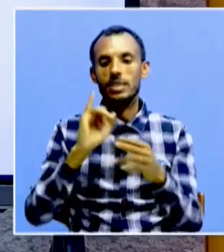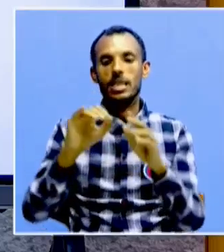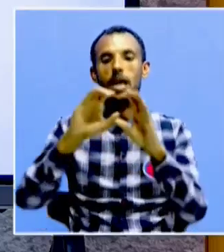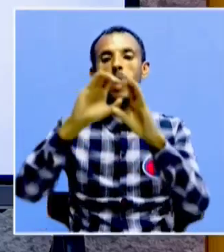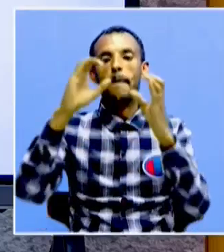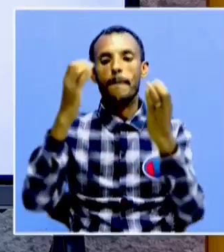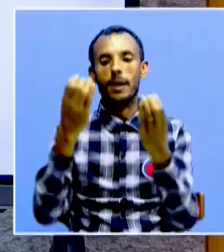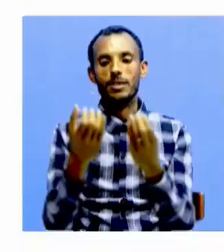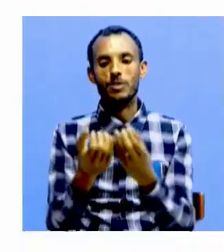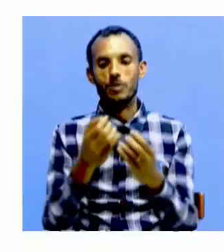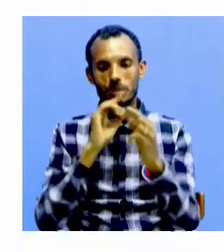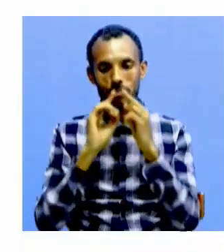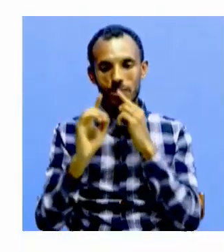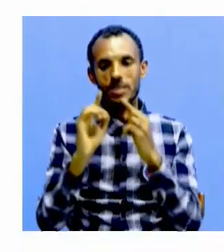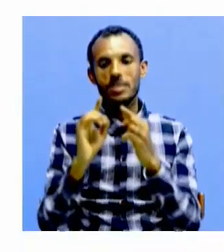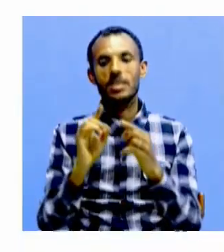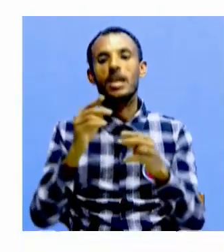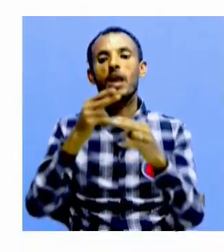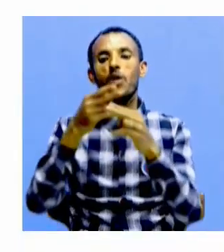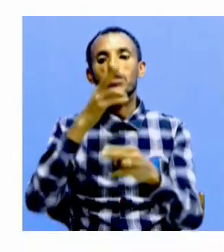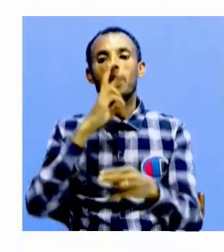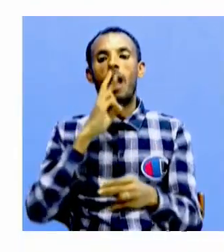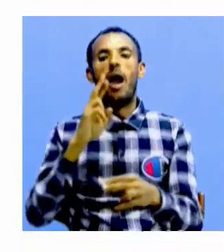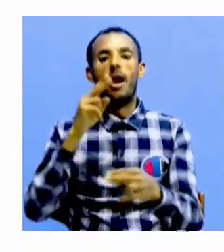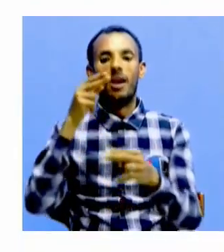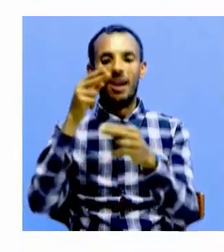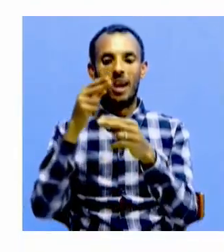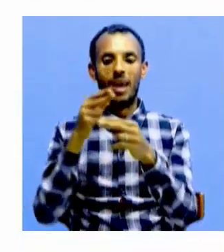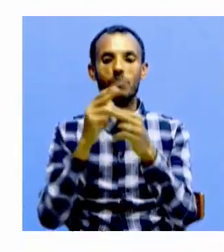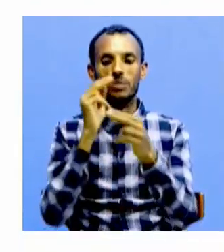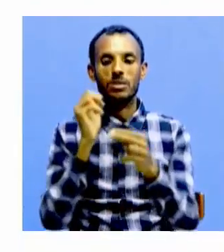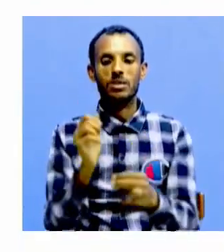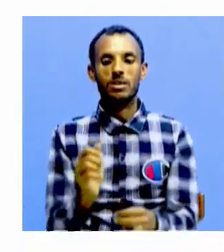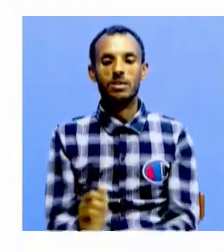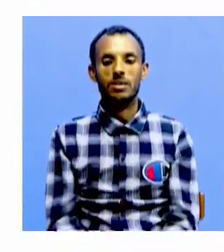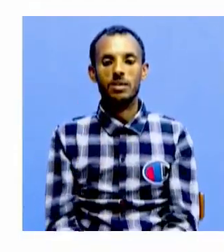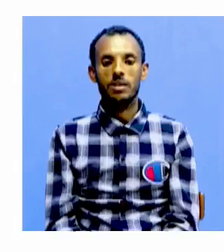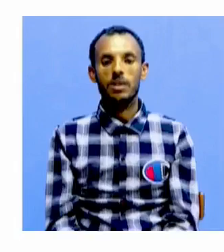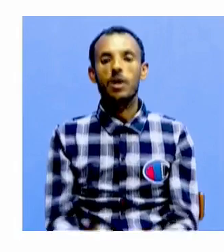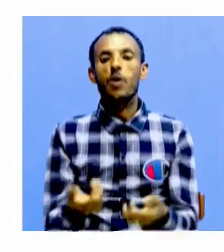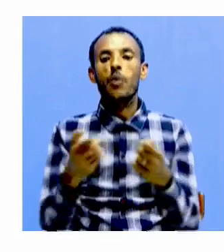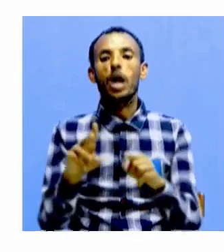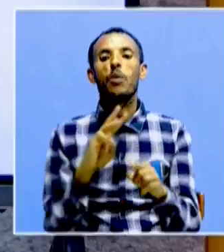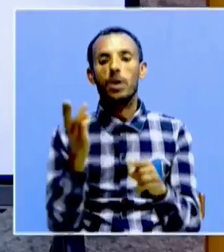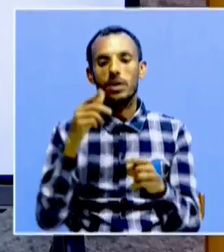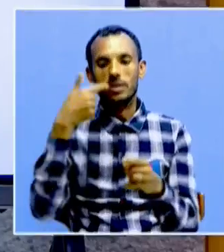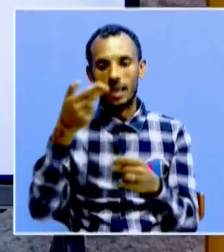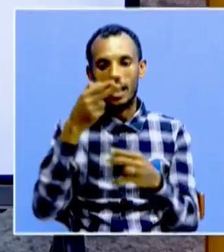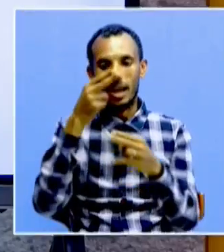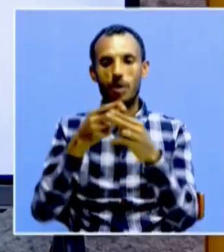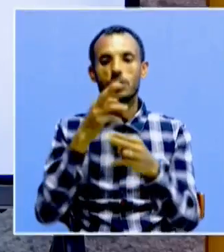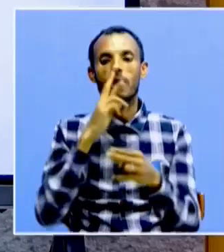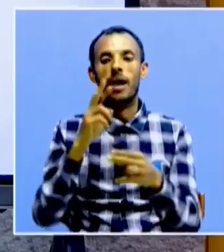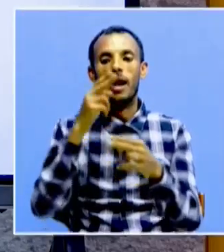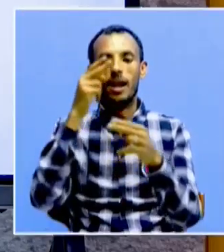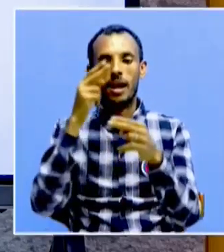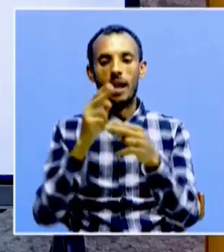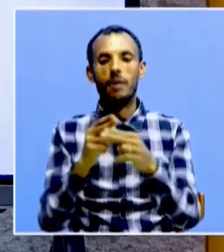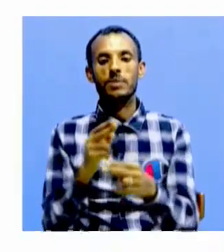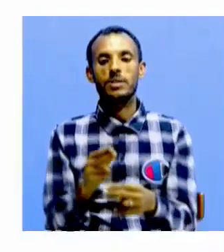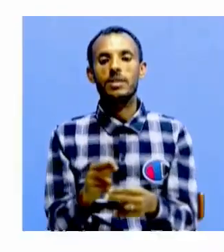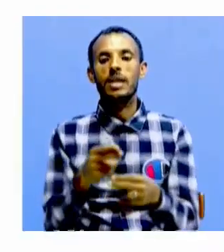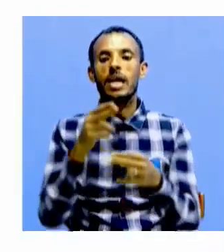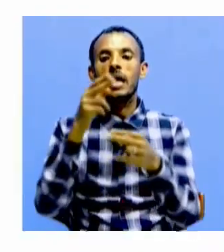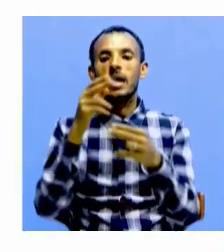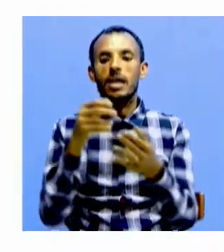are names. Good. Nouns are names. When we say nouns are names, it can be what?